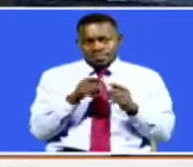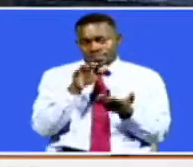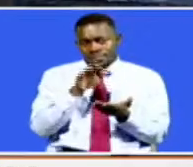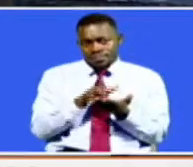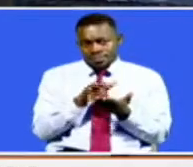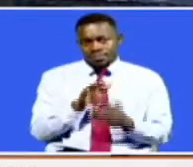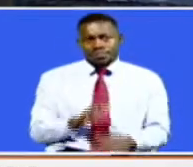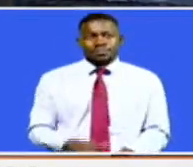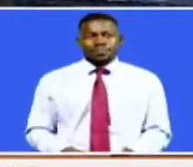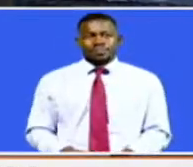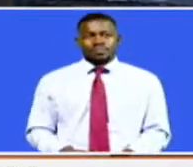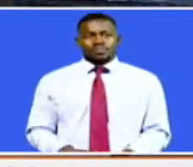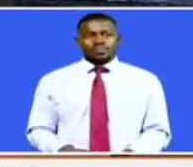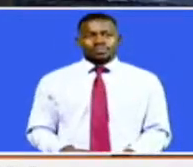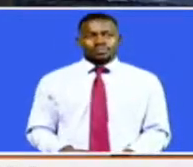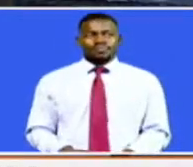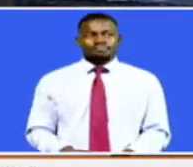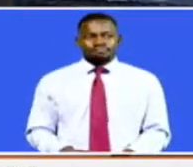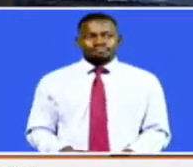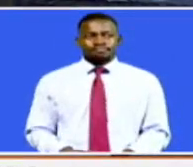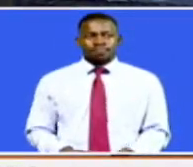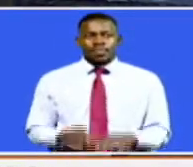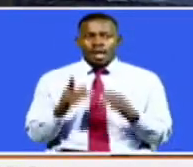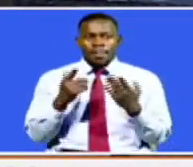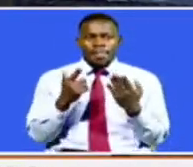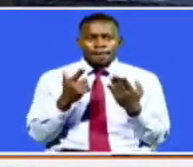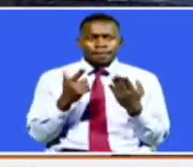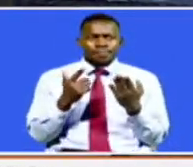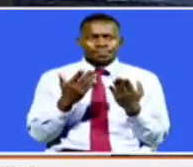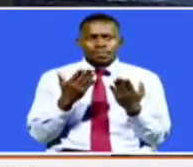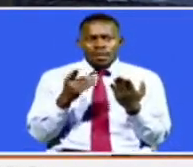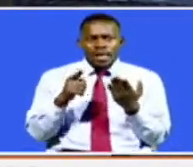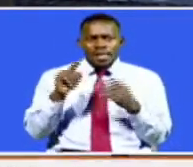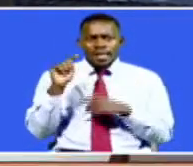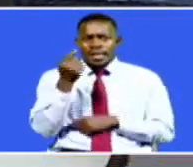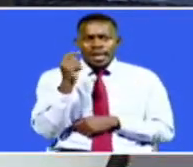Now, the Competition Authority of Kenya is hosting the Consumer International Congress.